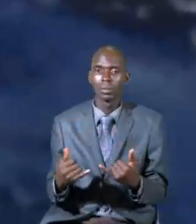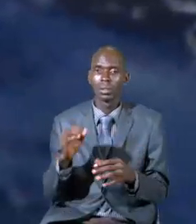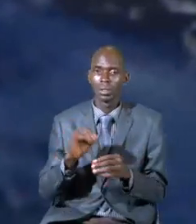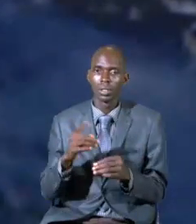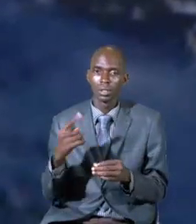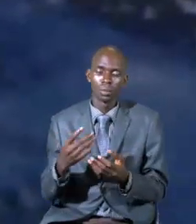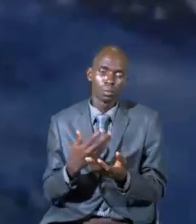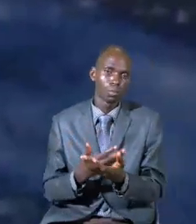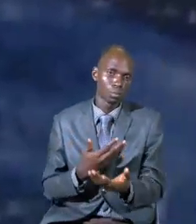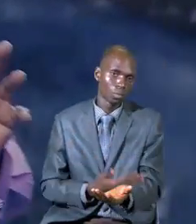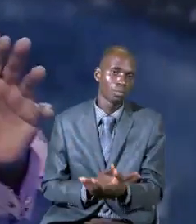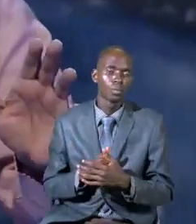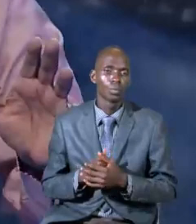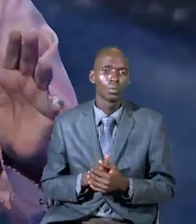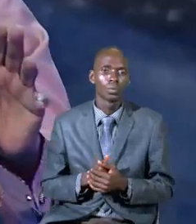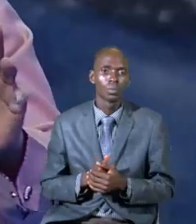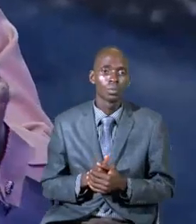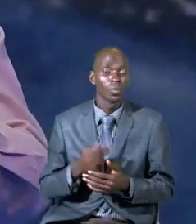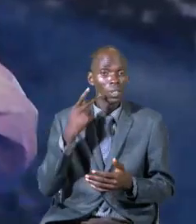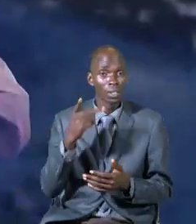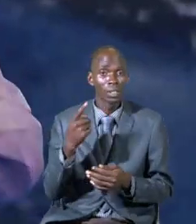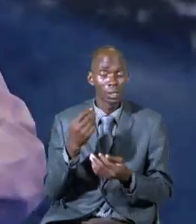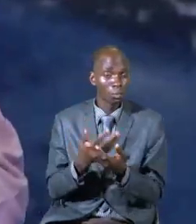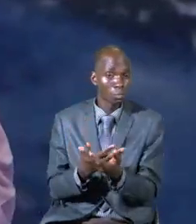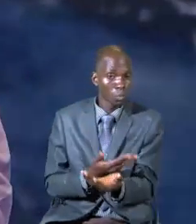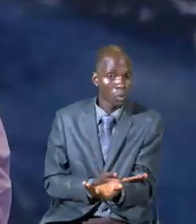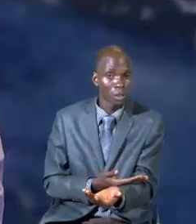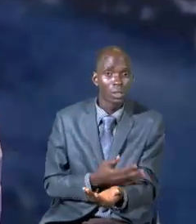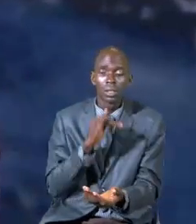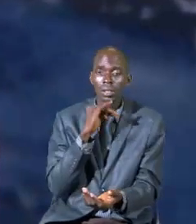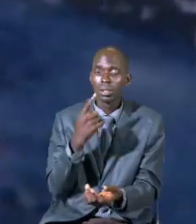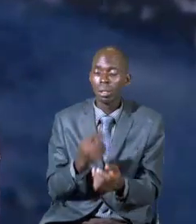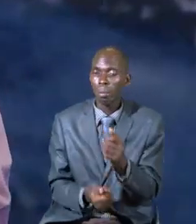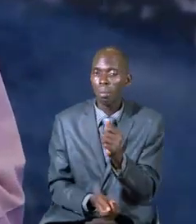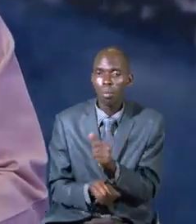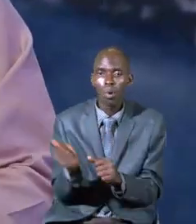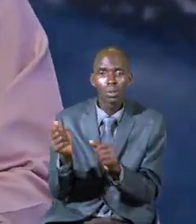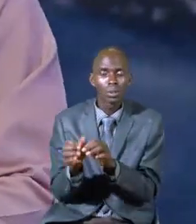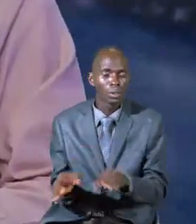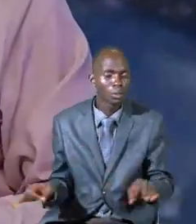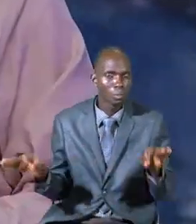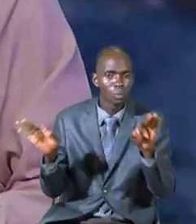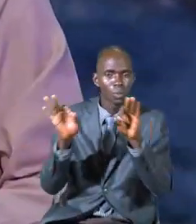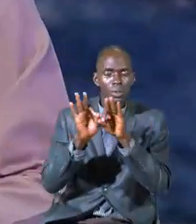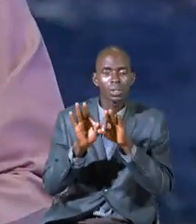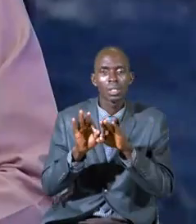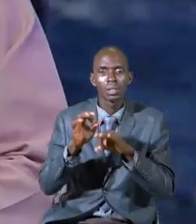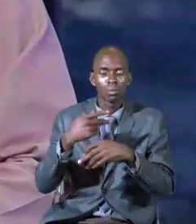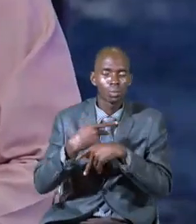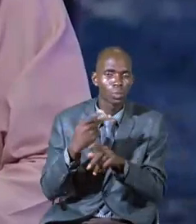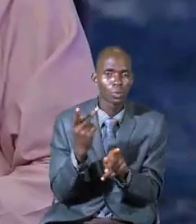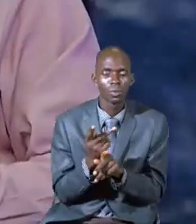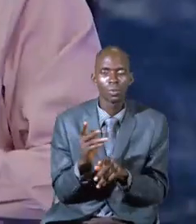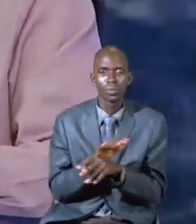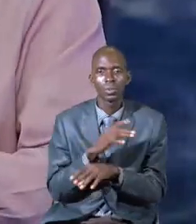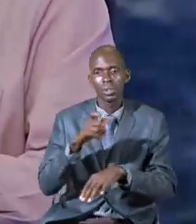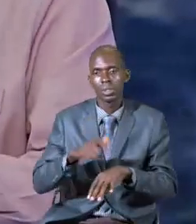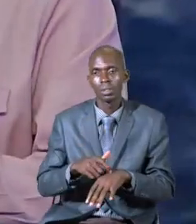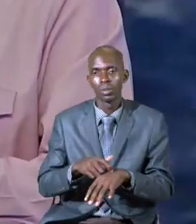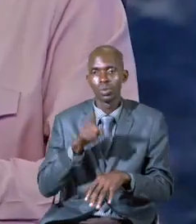most important productive time that you have. You are fresh, your brain